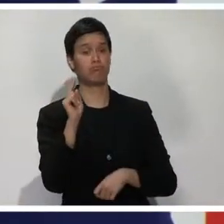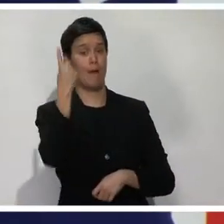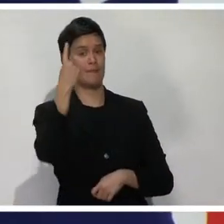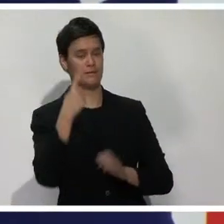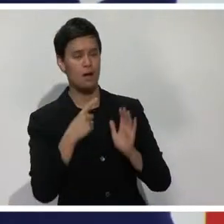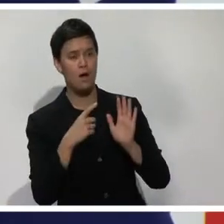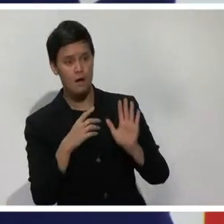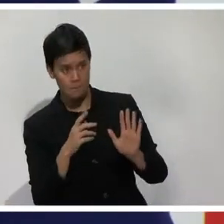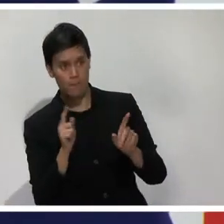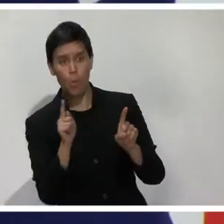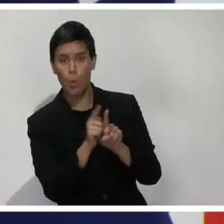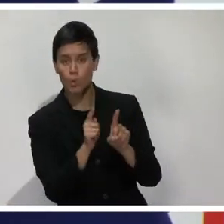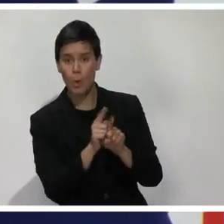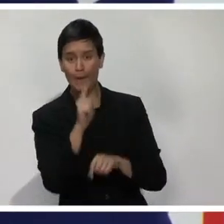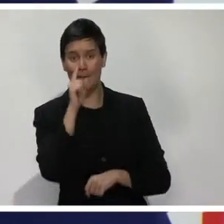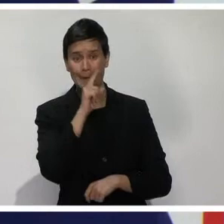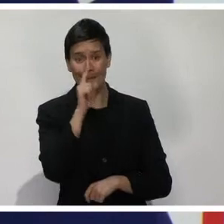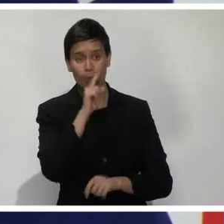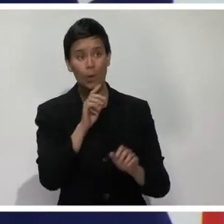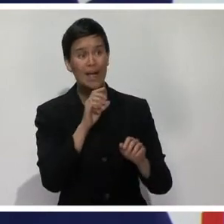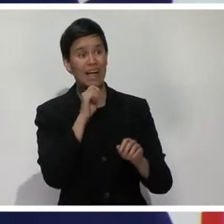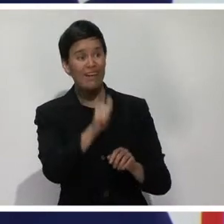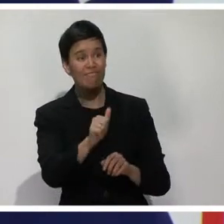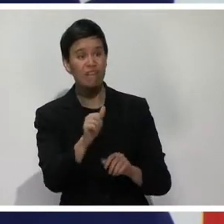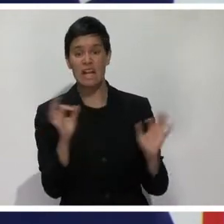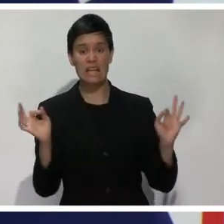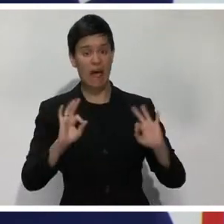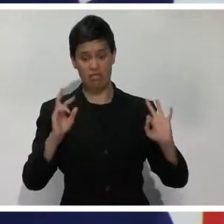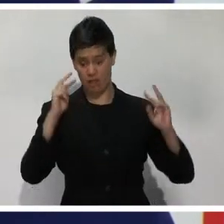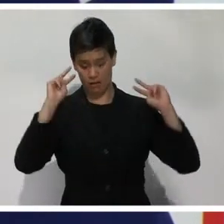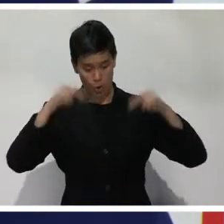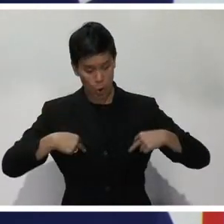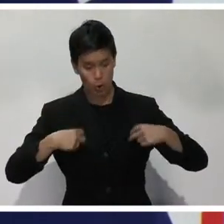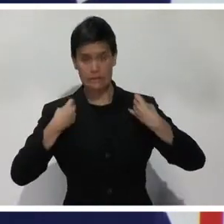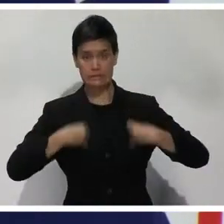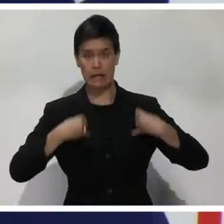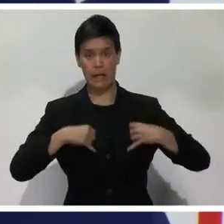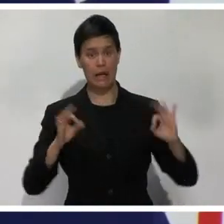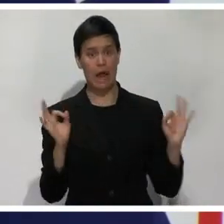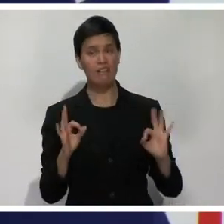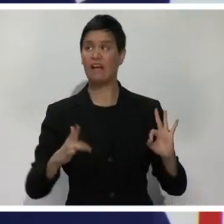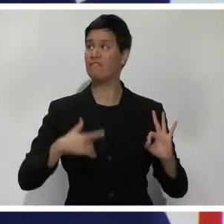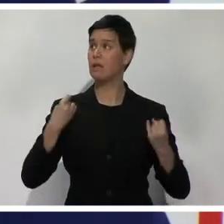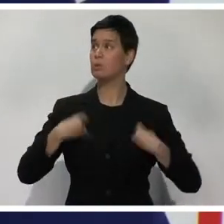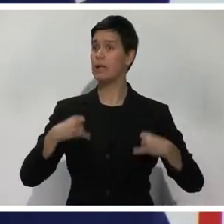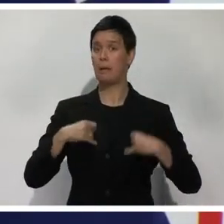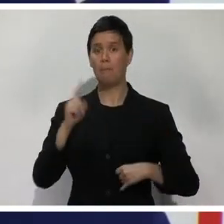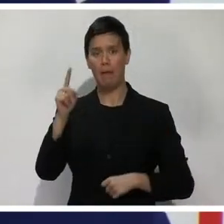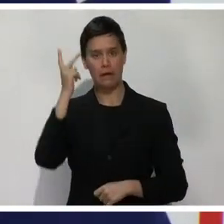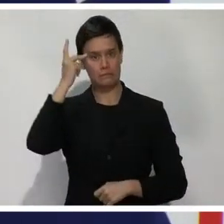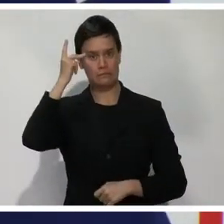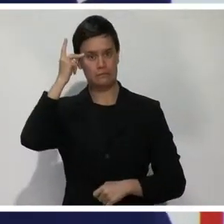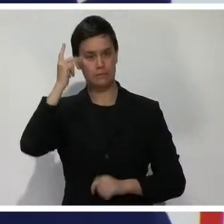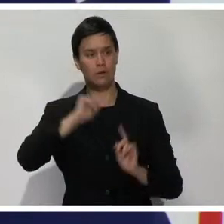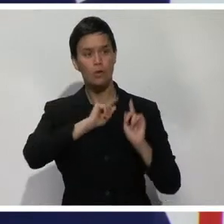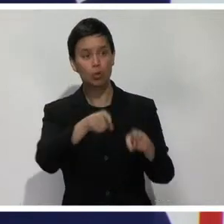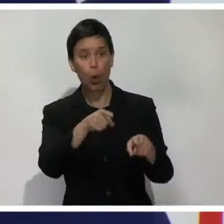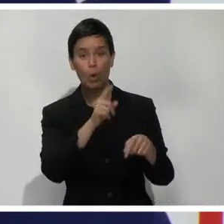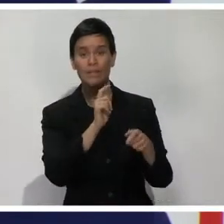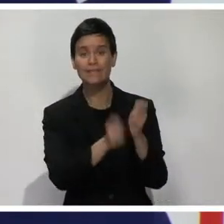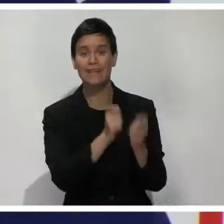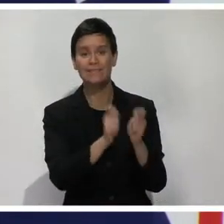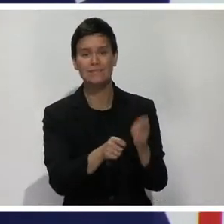have to be processed. And that slows down our chance to check those who might be symptomatic or those who are connected